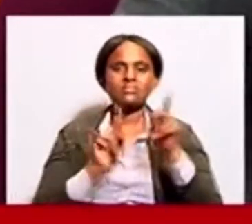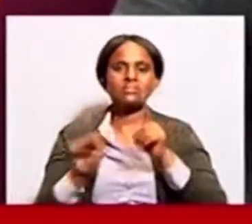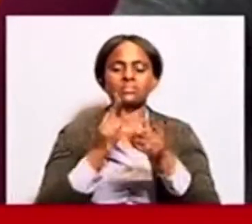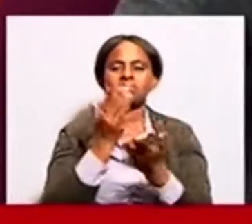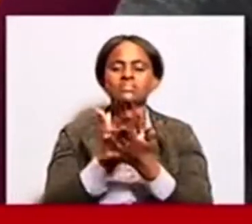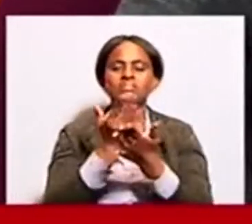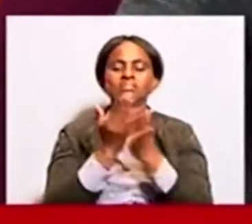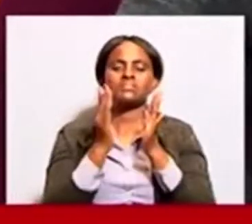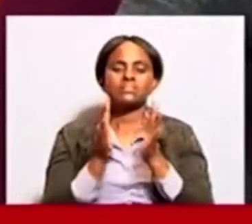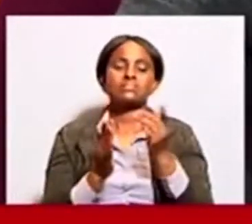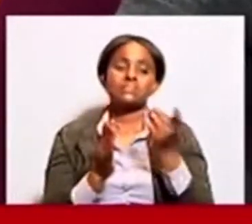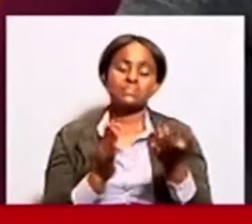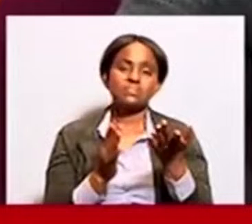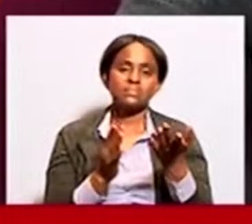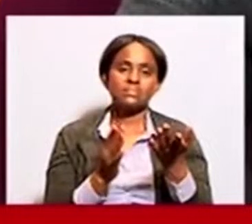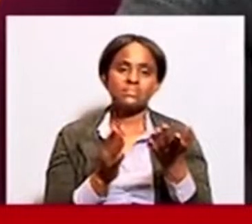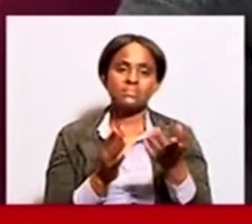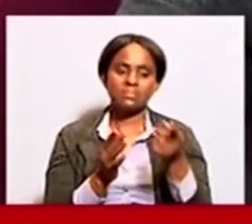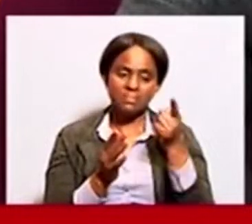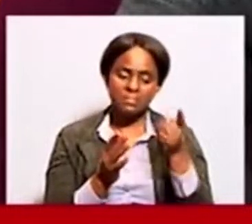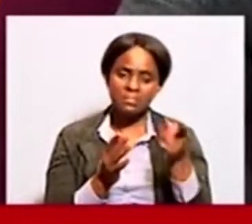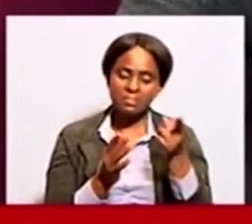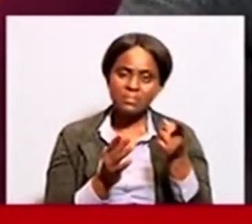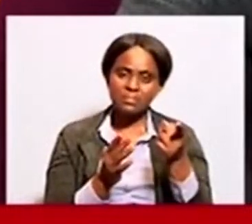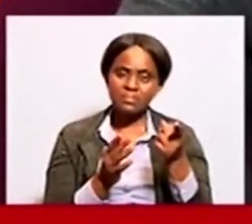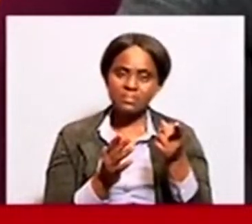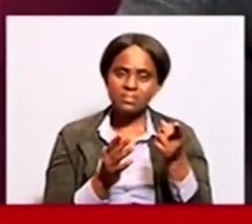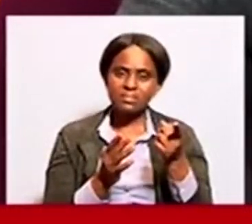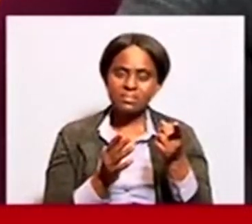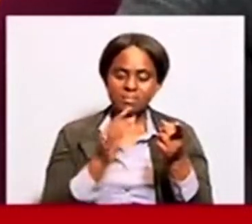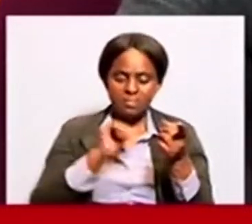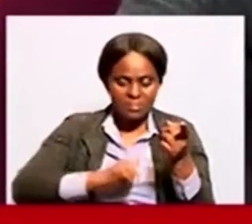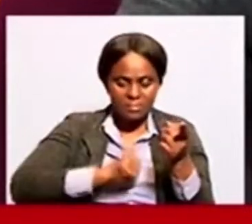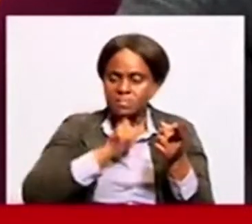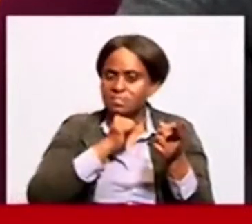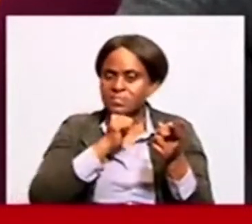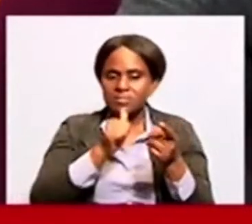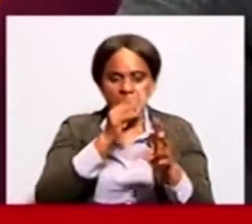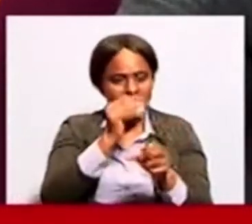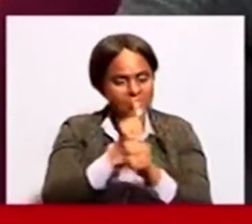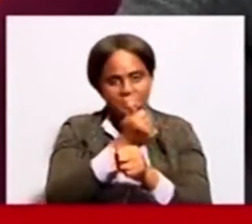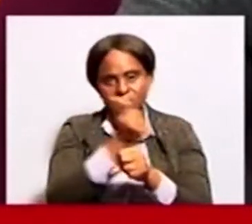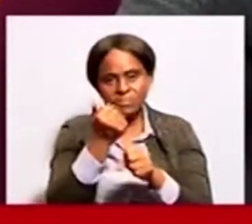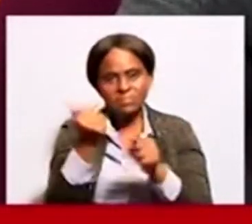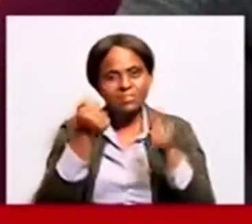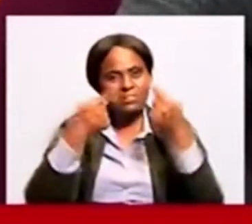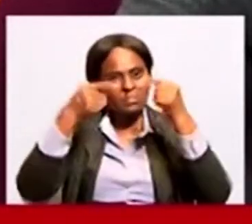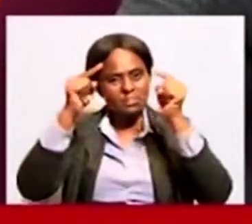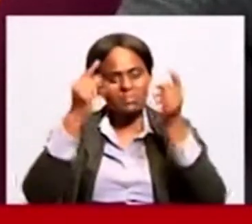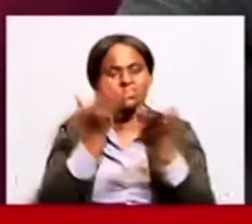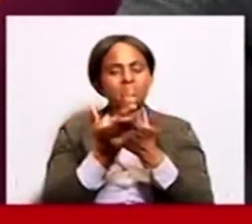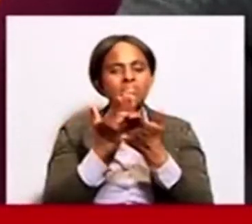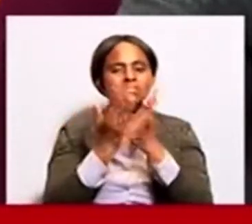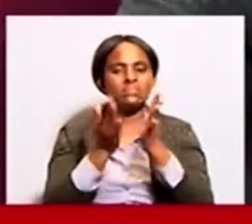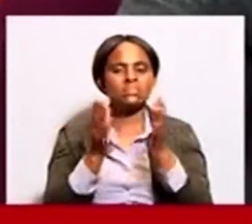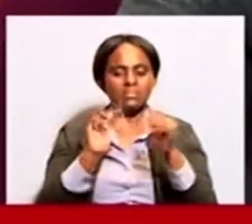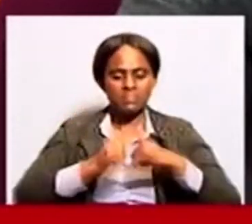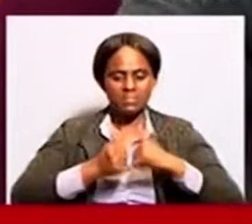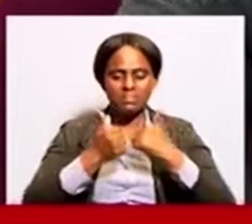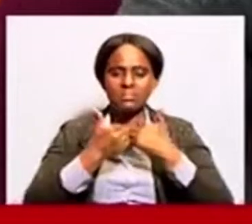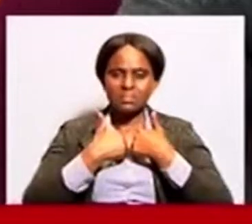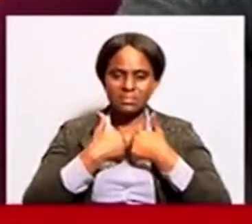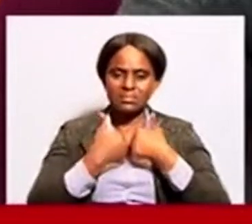bidders, that we couldn't get any successful bidder. So we had